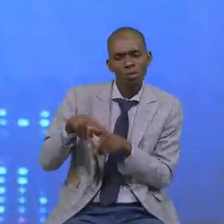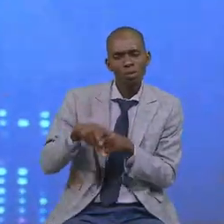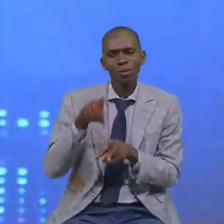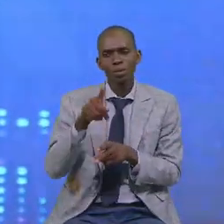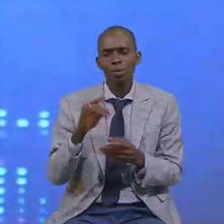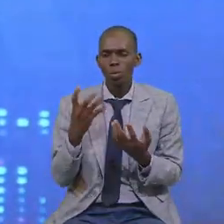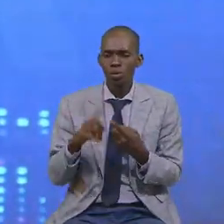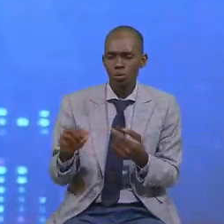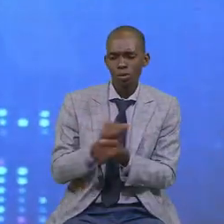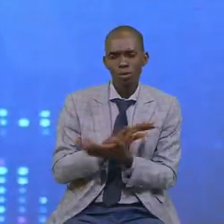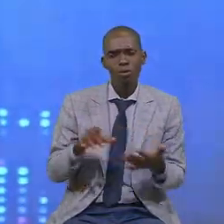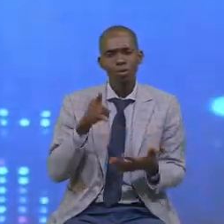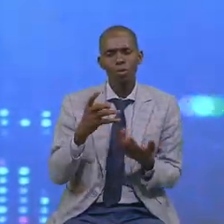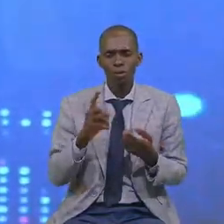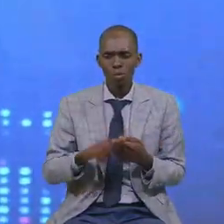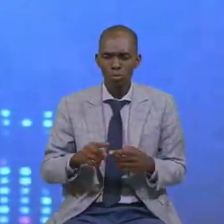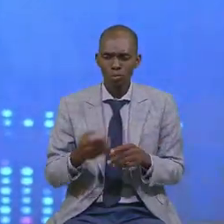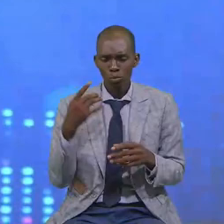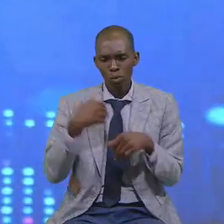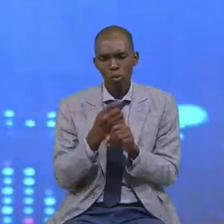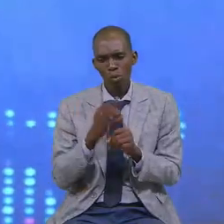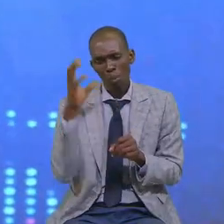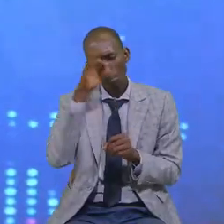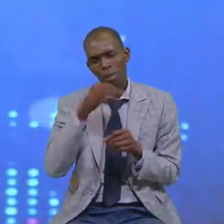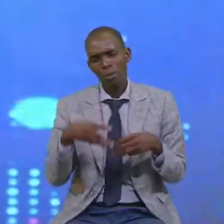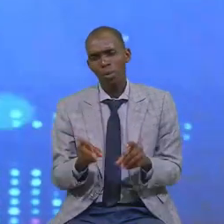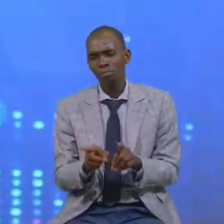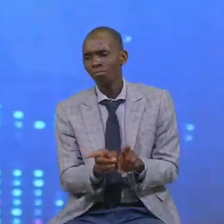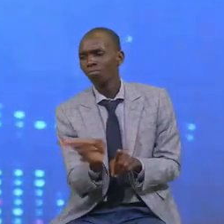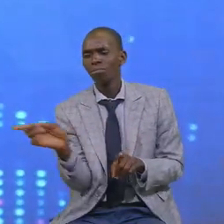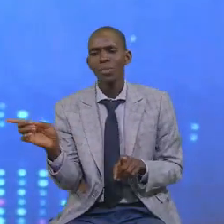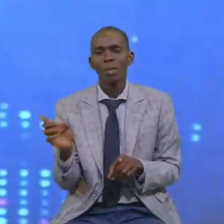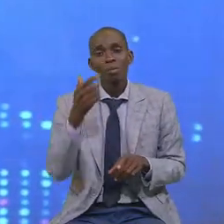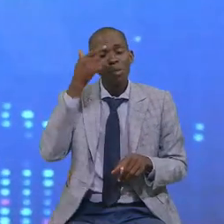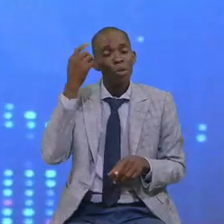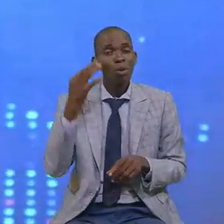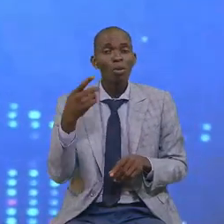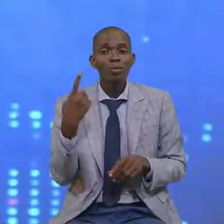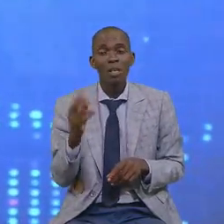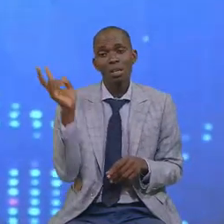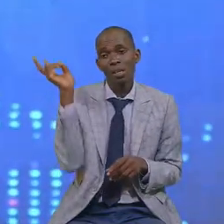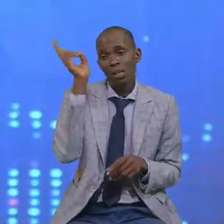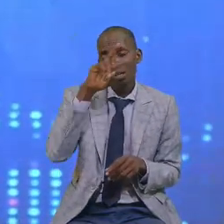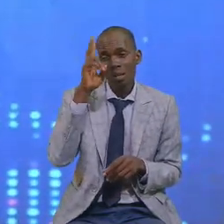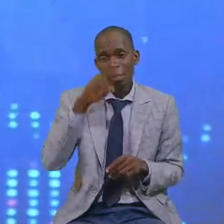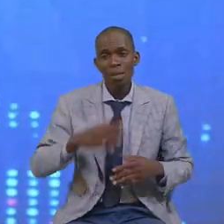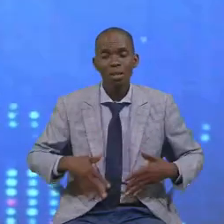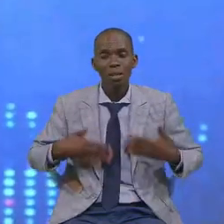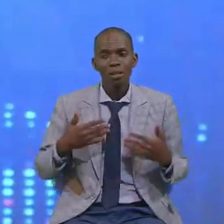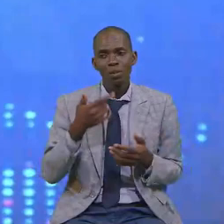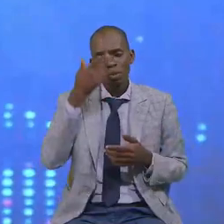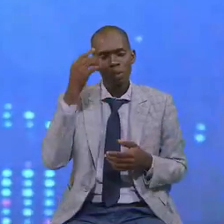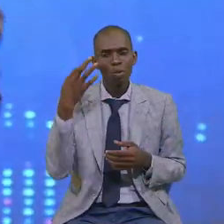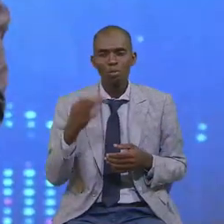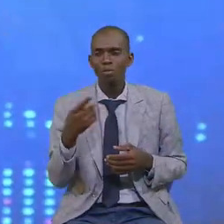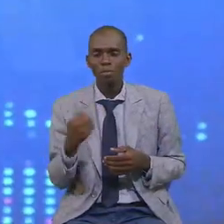to derail you? Because of the careless life and because of the carefree life,